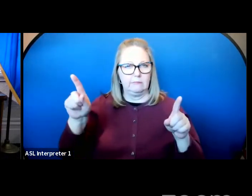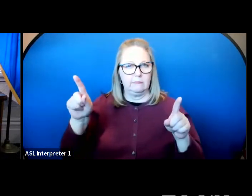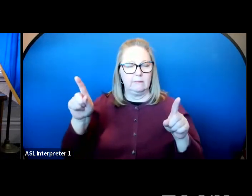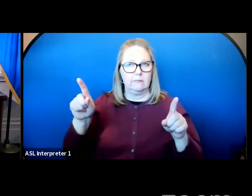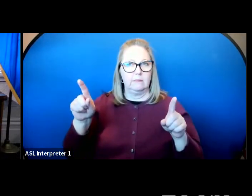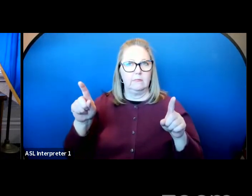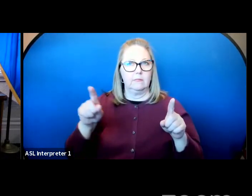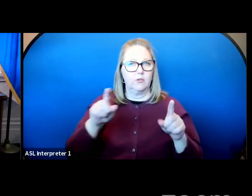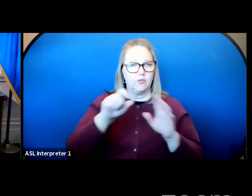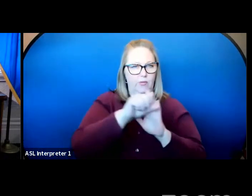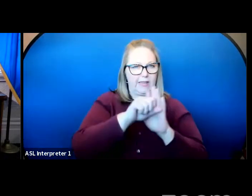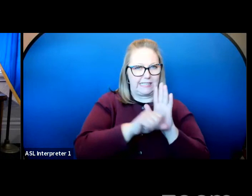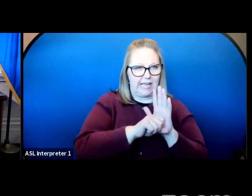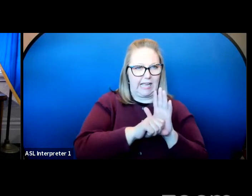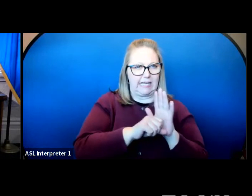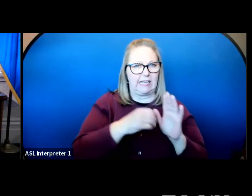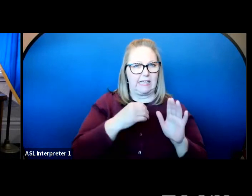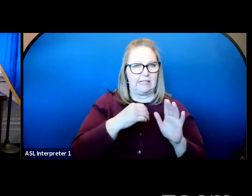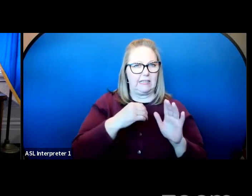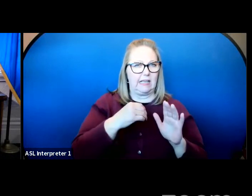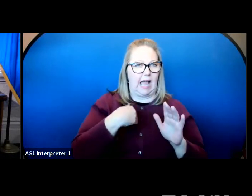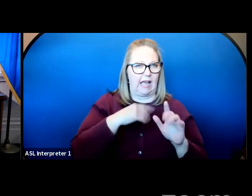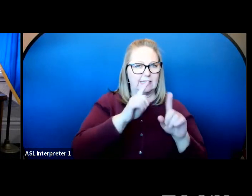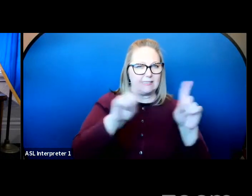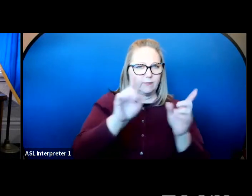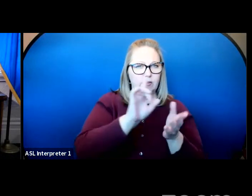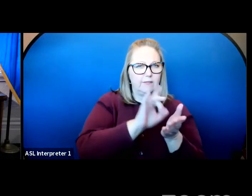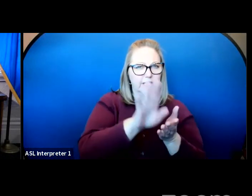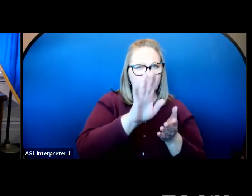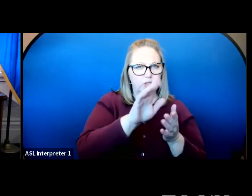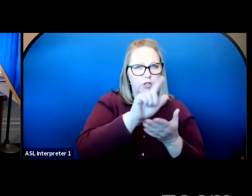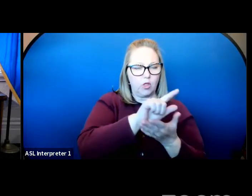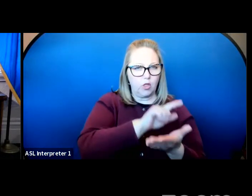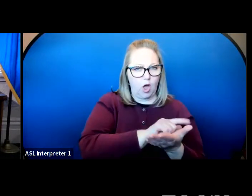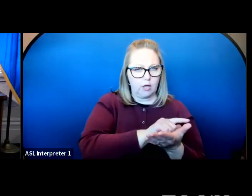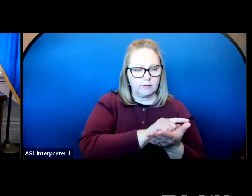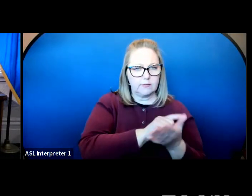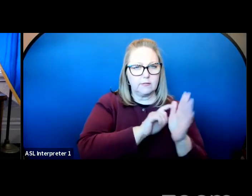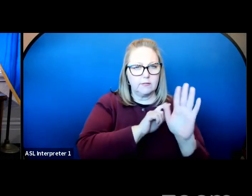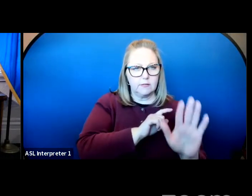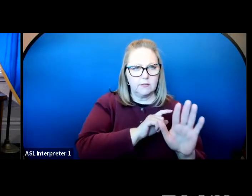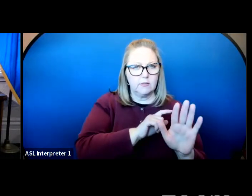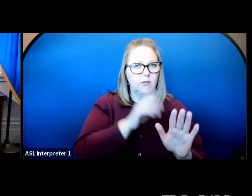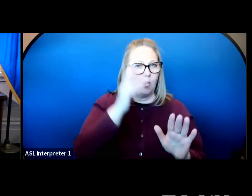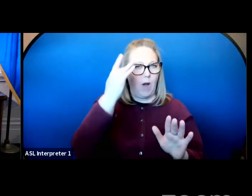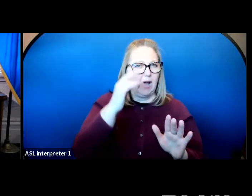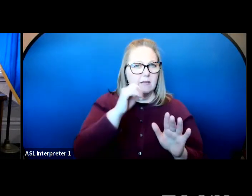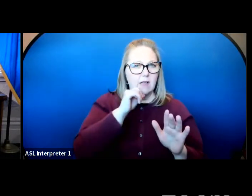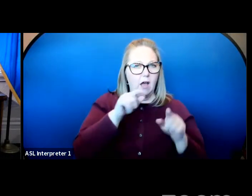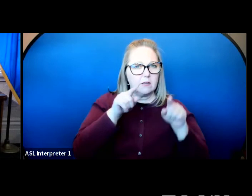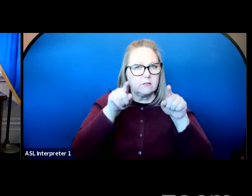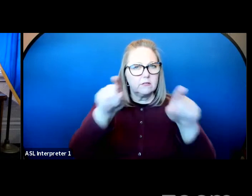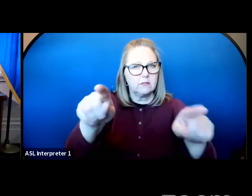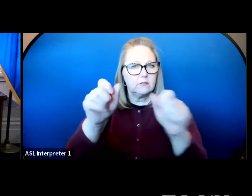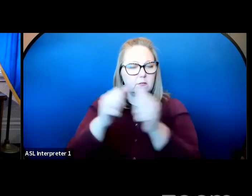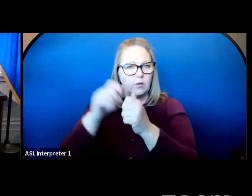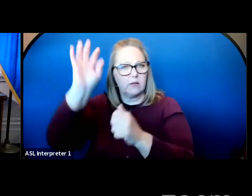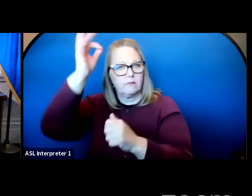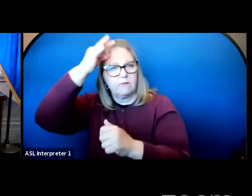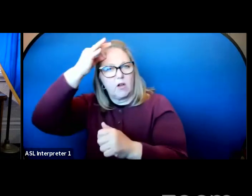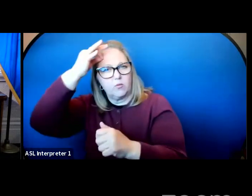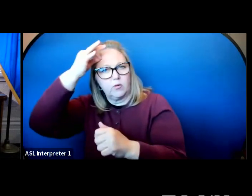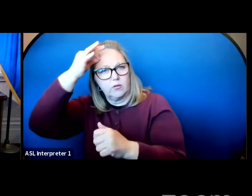from every state having different eviction laws. I'm wondering, by that logic, why we don't align our timeline with the federal government's